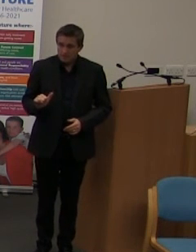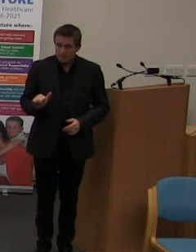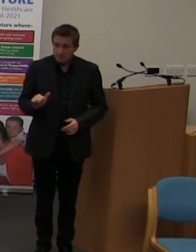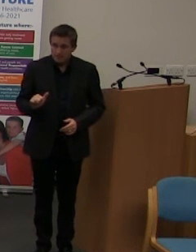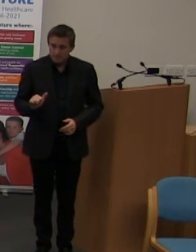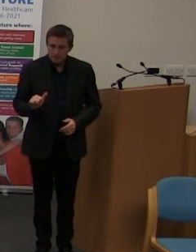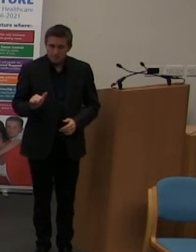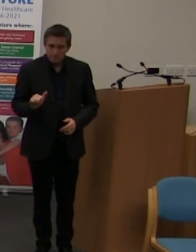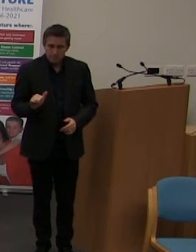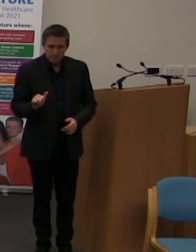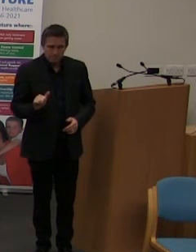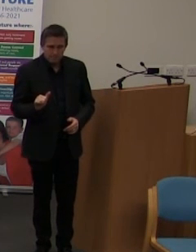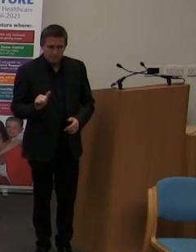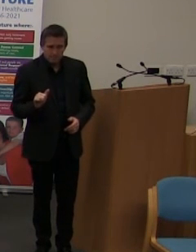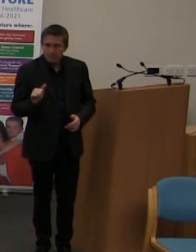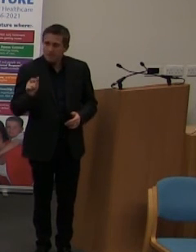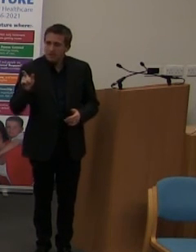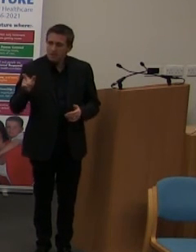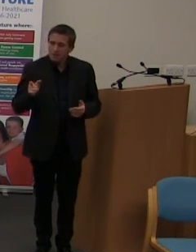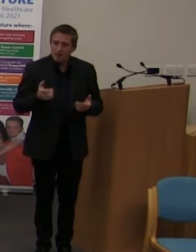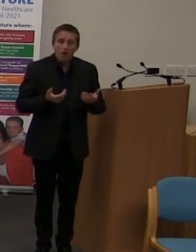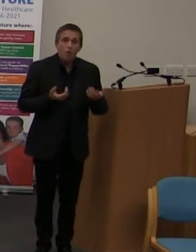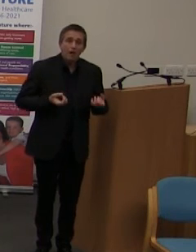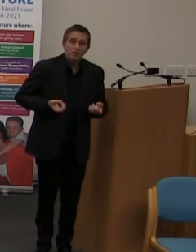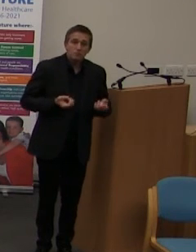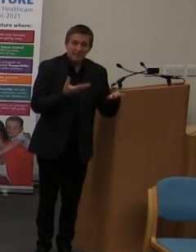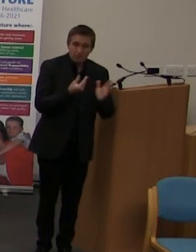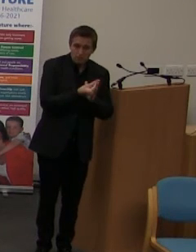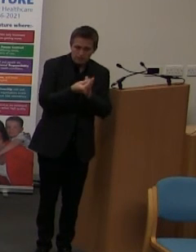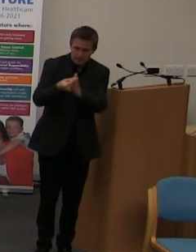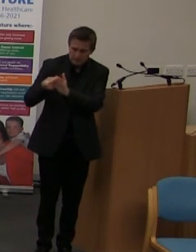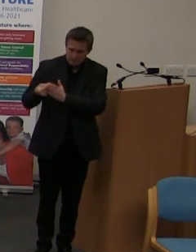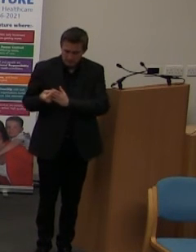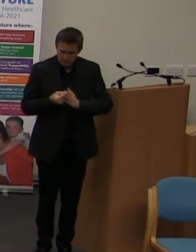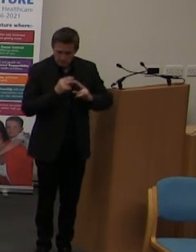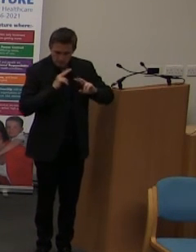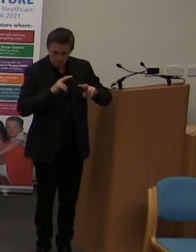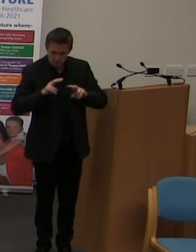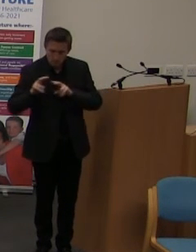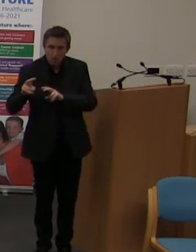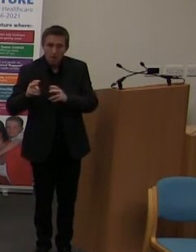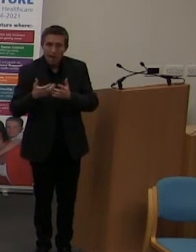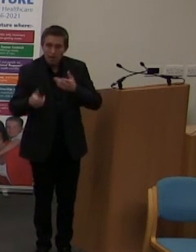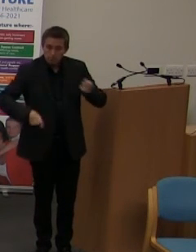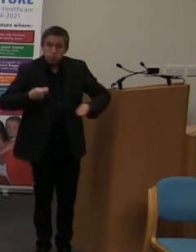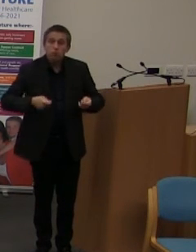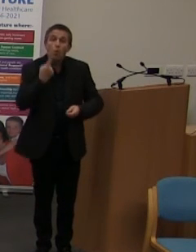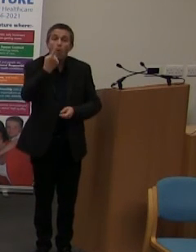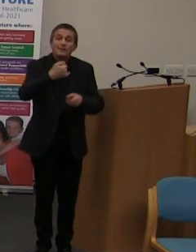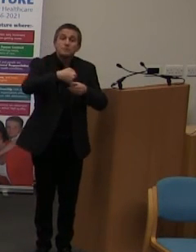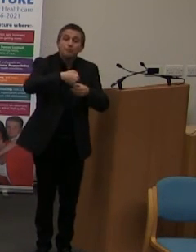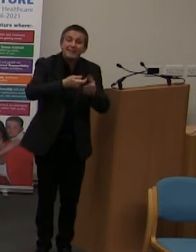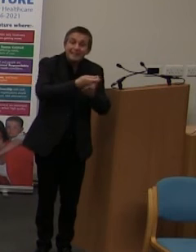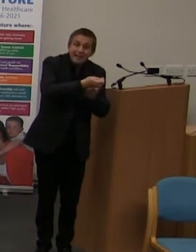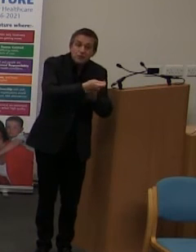highest spend areas. Looking across the different categories in terms of hospital prescribing, in terms